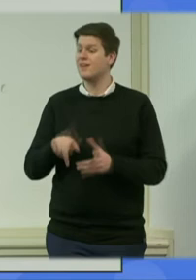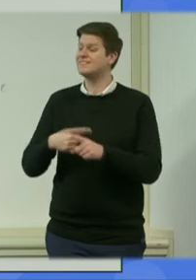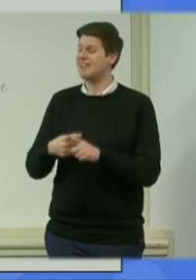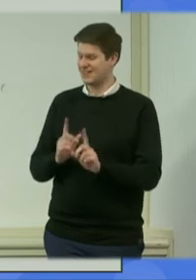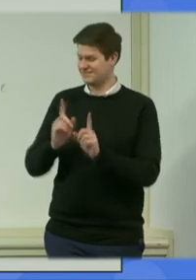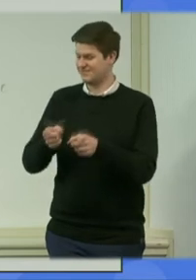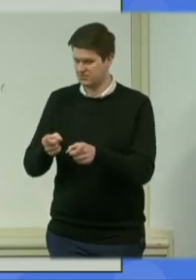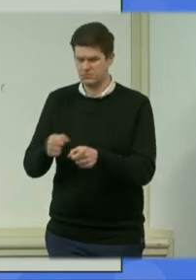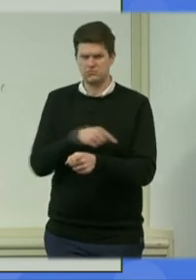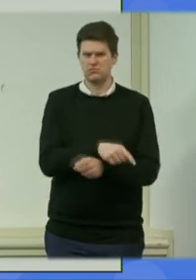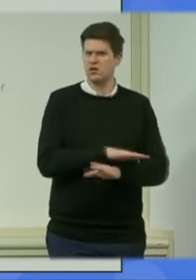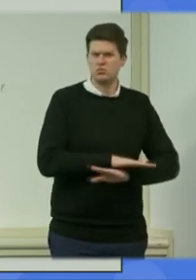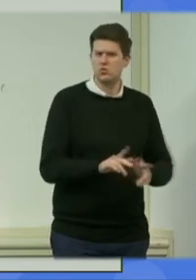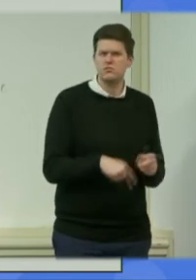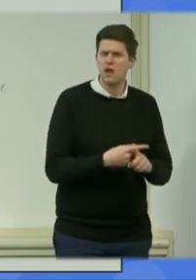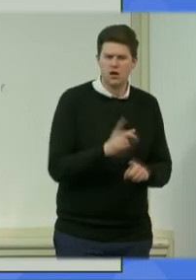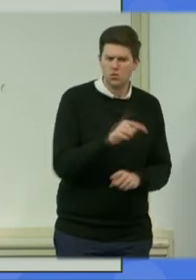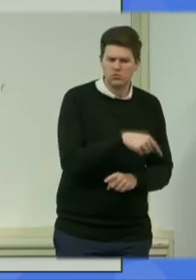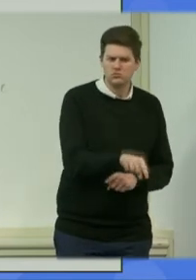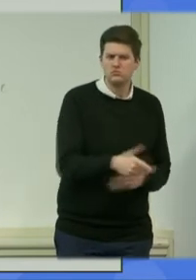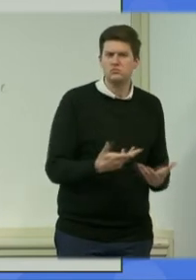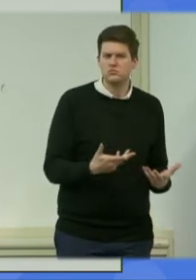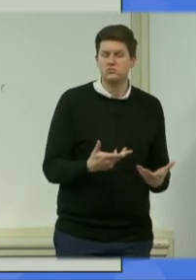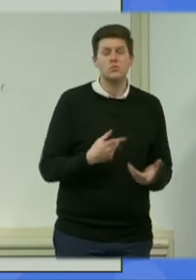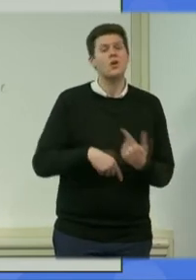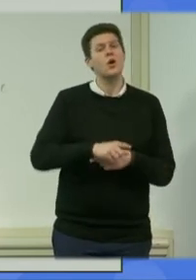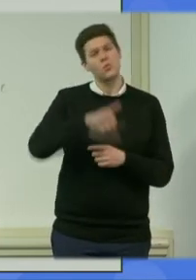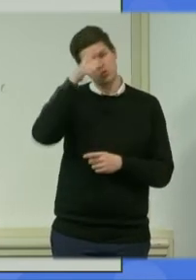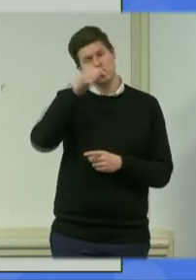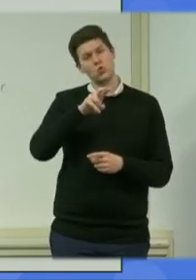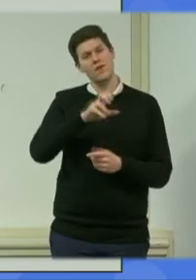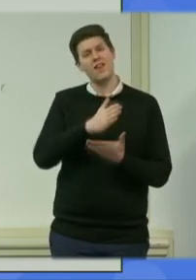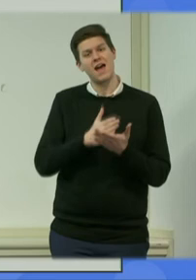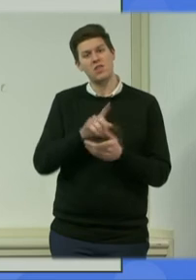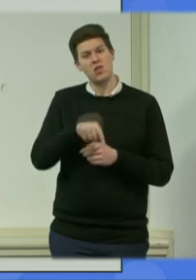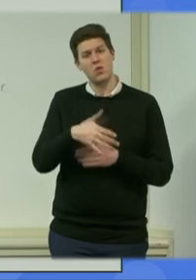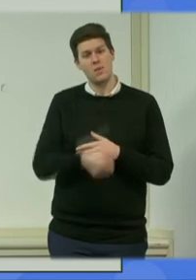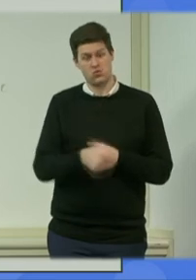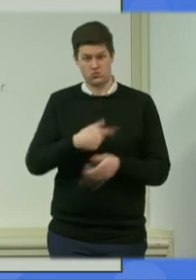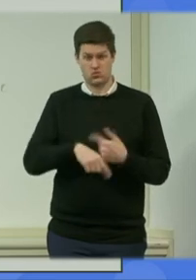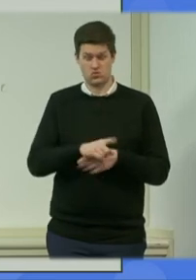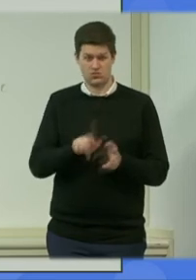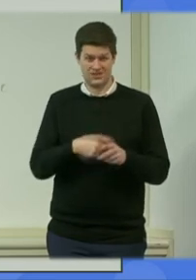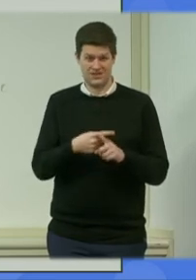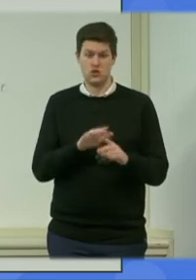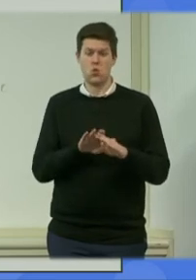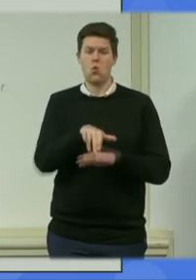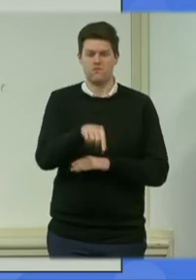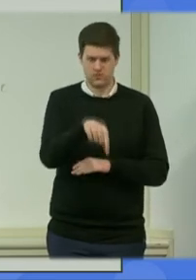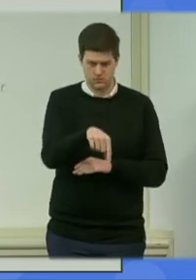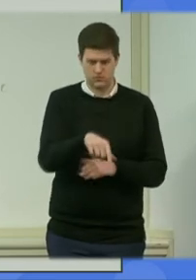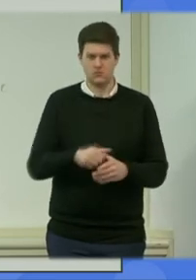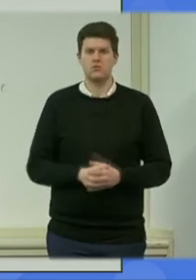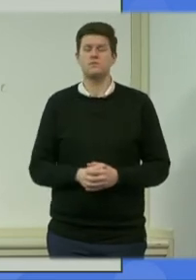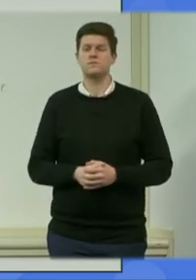you've heard about the personal allowance, that first £12,500 that people can earn before they pay any income tax. But there's lots of these types